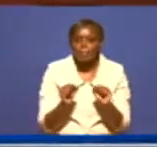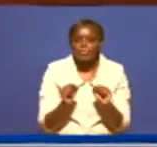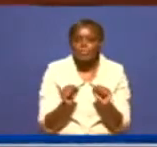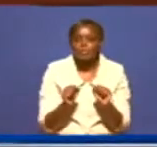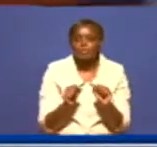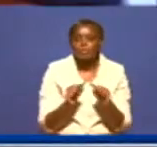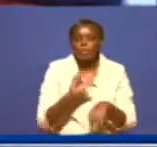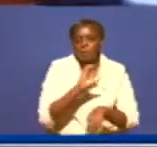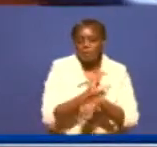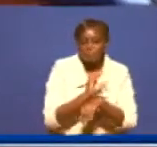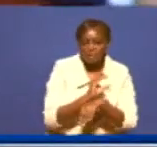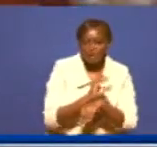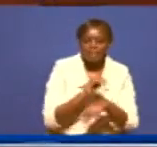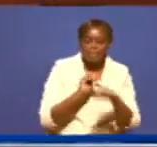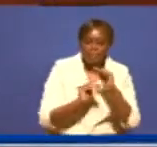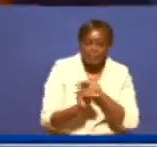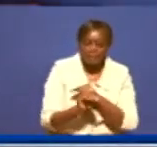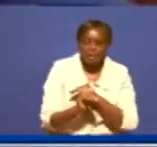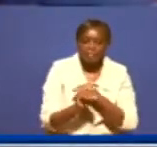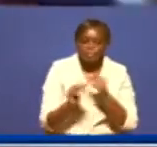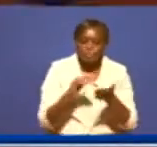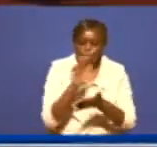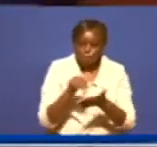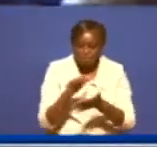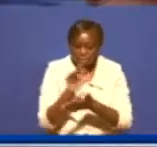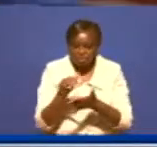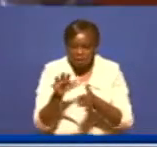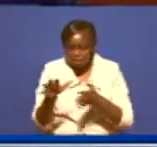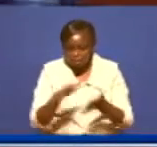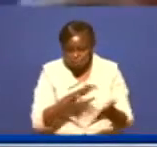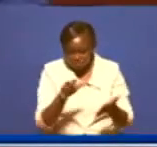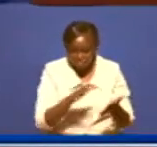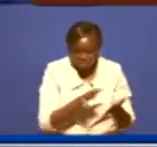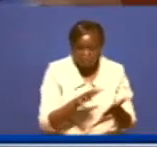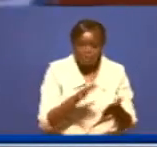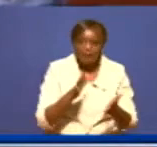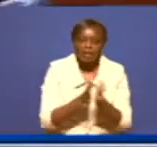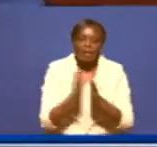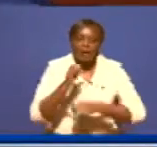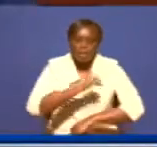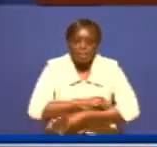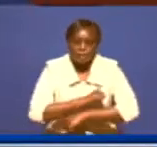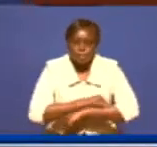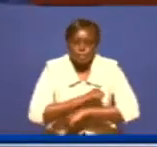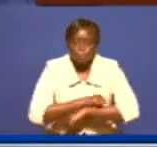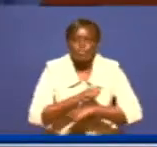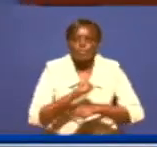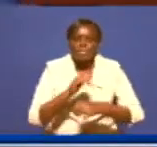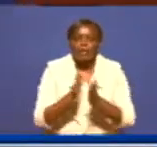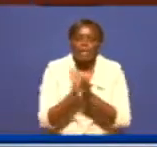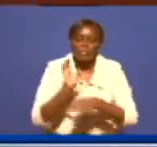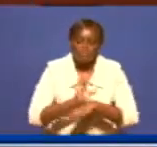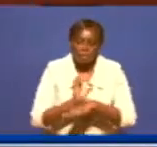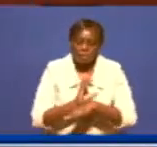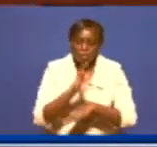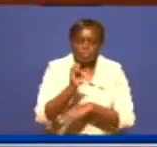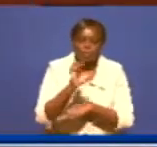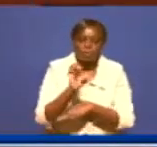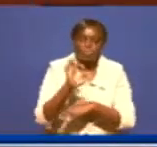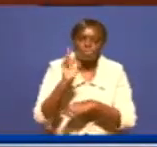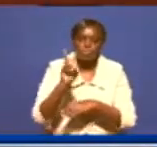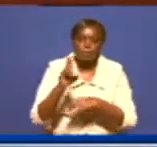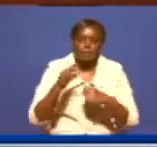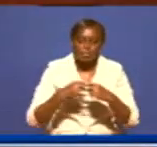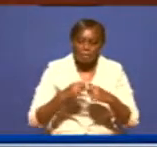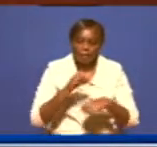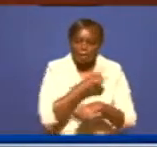nourishment, access to utilities like supermarkets and many other schools, and the mosque or the church, Madam Speaker. Clause 28, a landlord